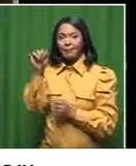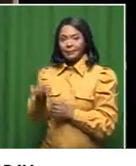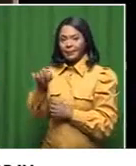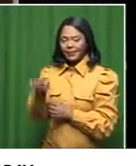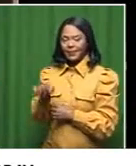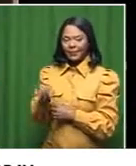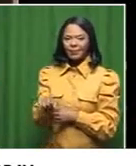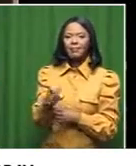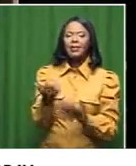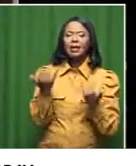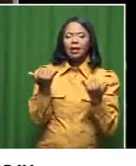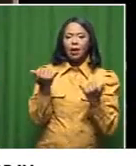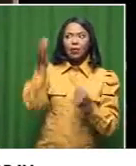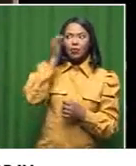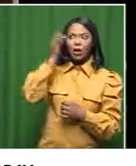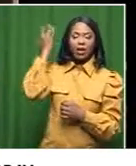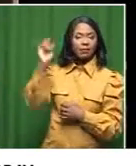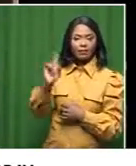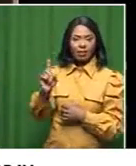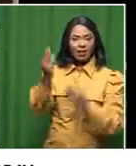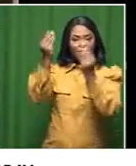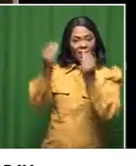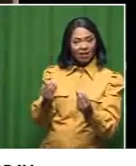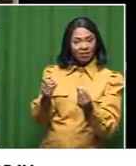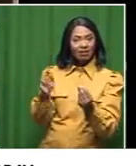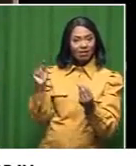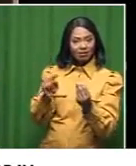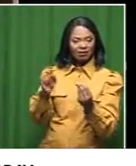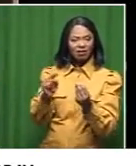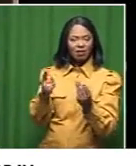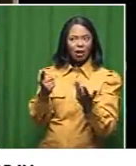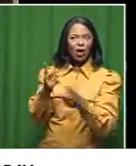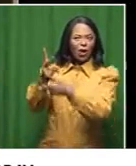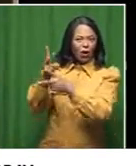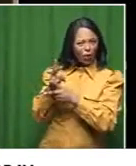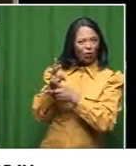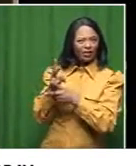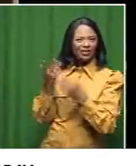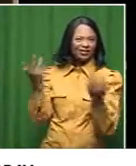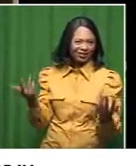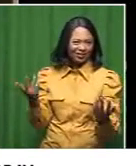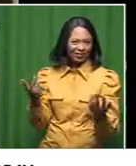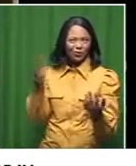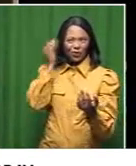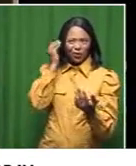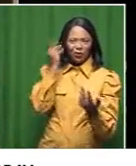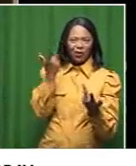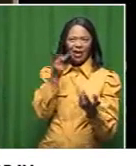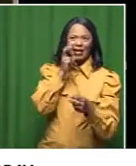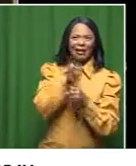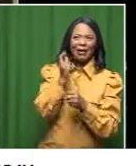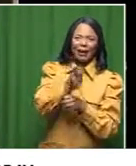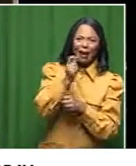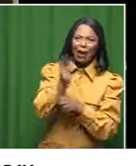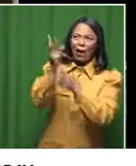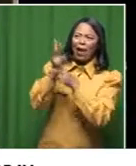way, just as an aside, not forgetting that that financing is, of course, another loan on top of what is already owed. But Bushra, let me bring you into